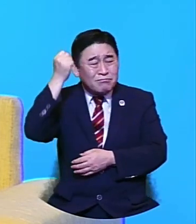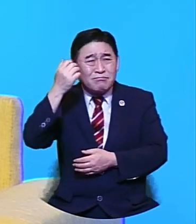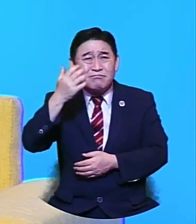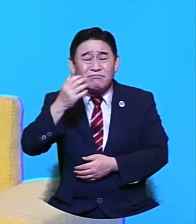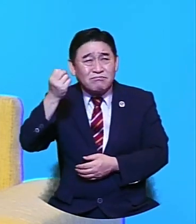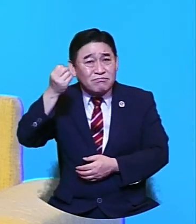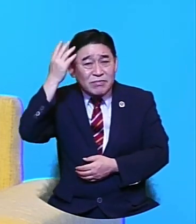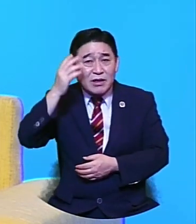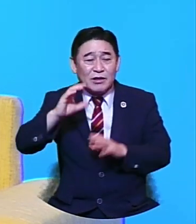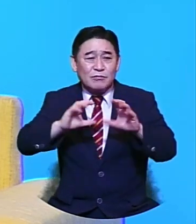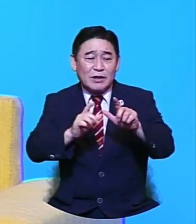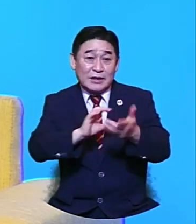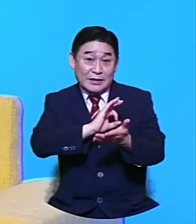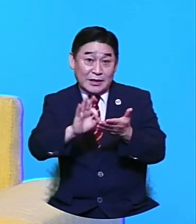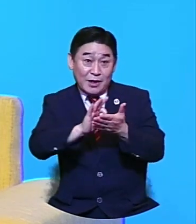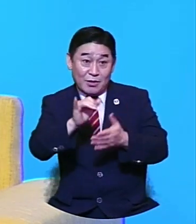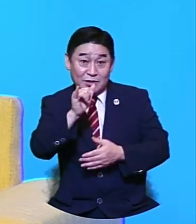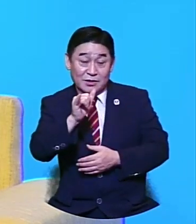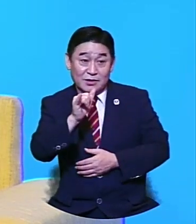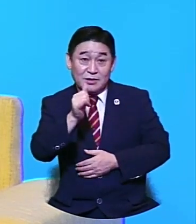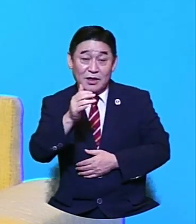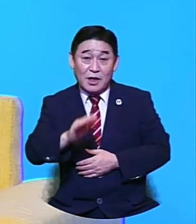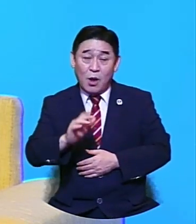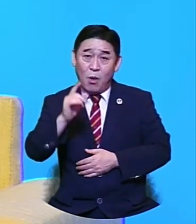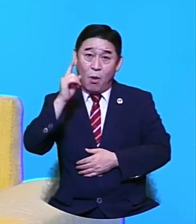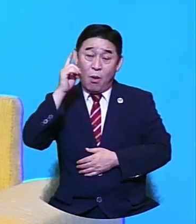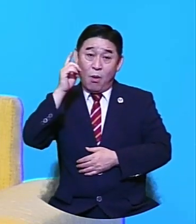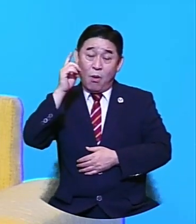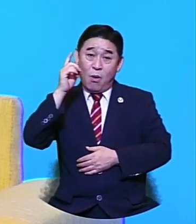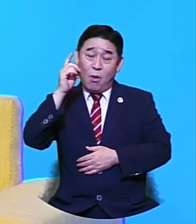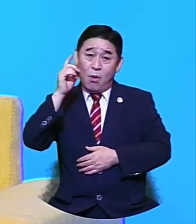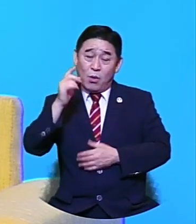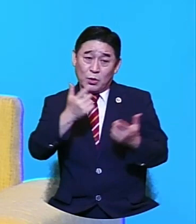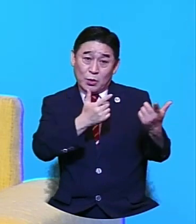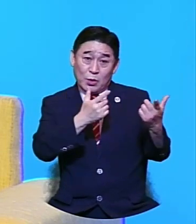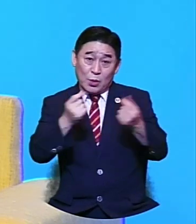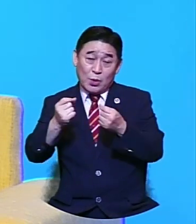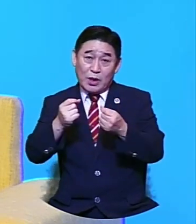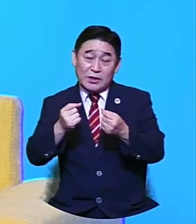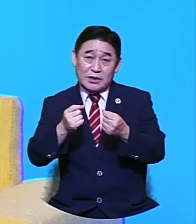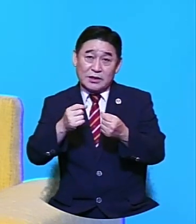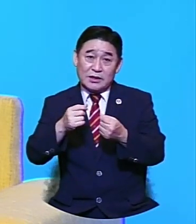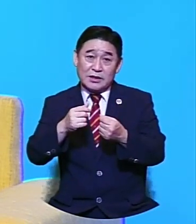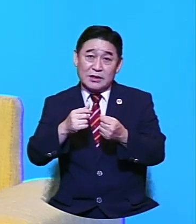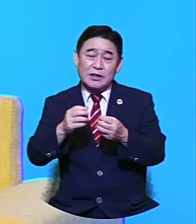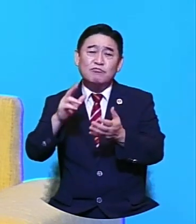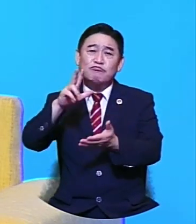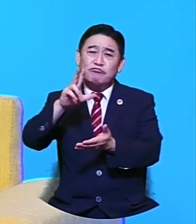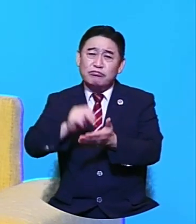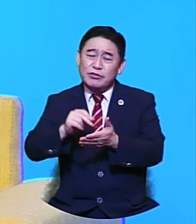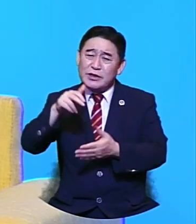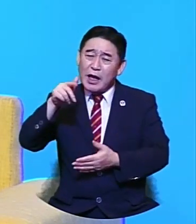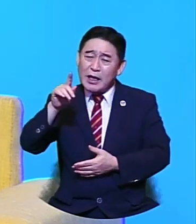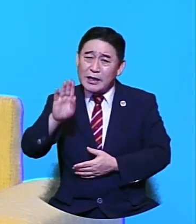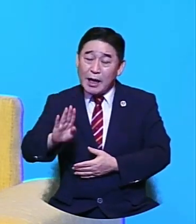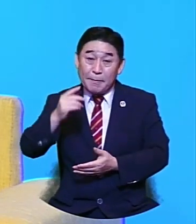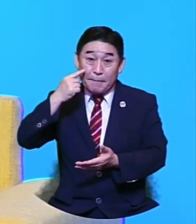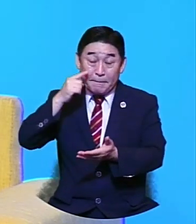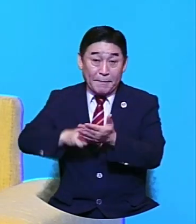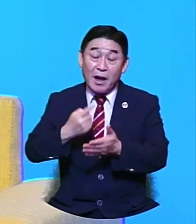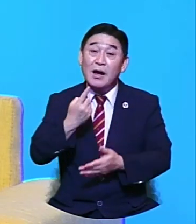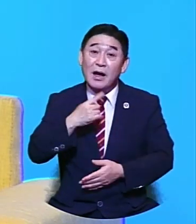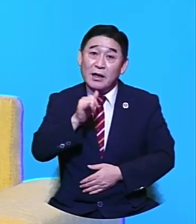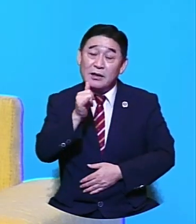Did you find any common gaps and patterns that have emerged out of that assessment? And what